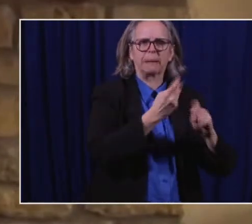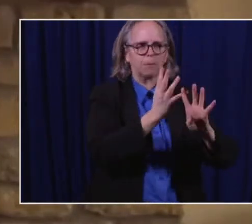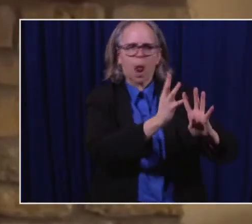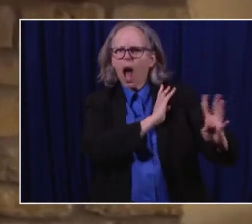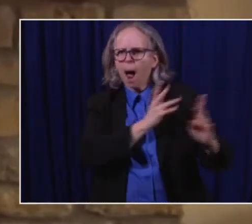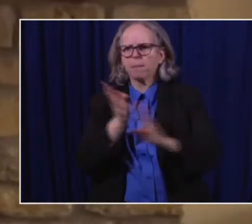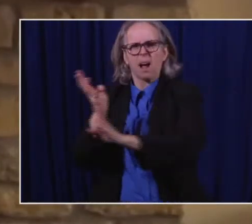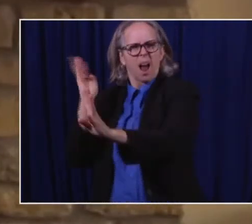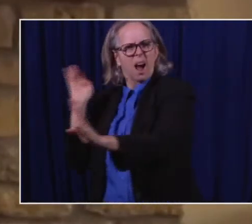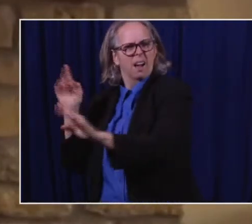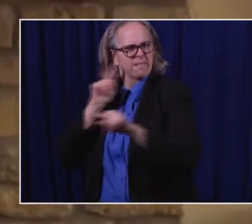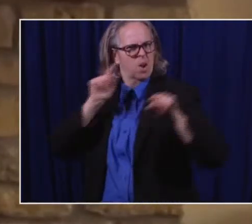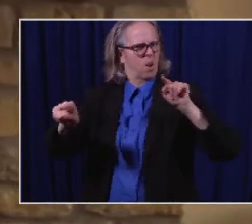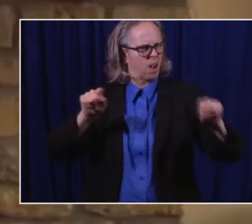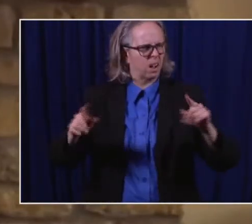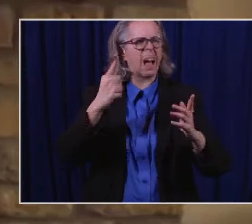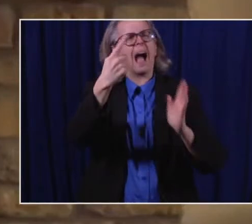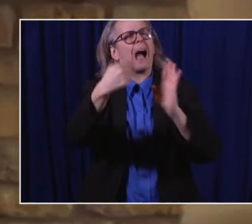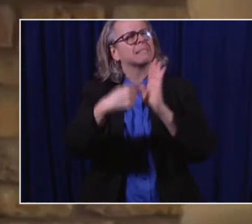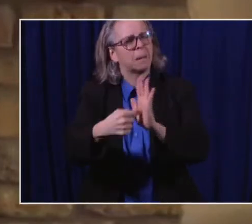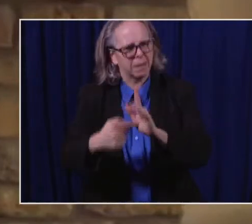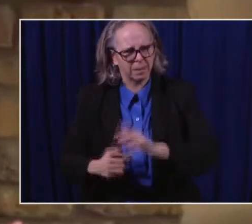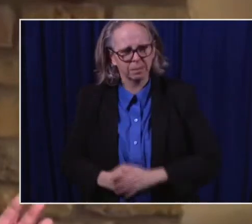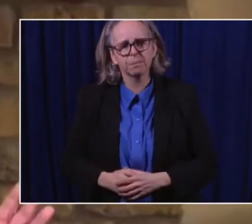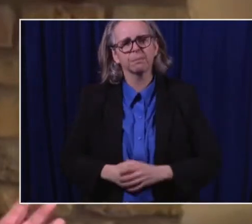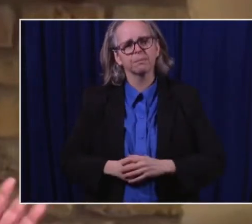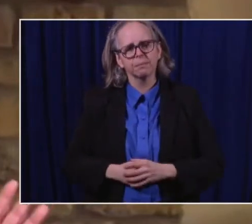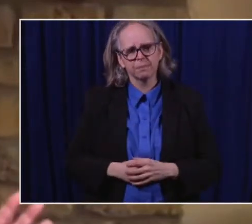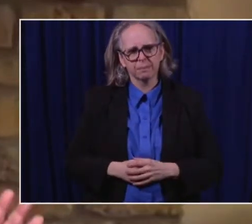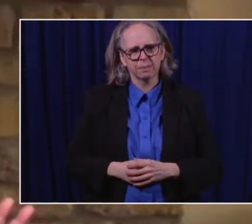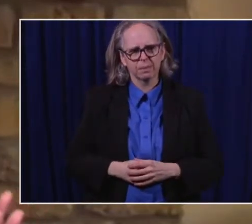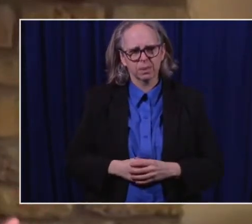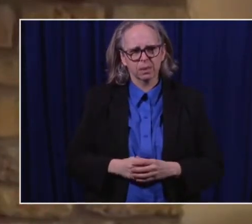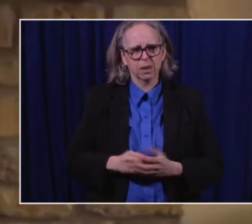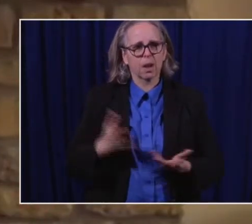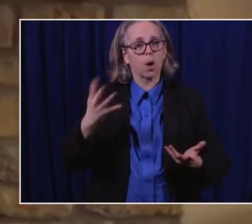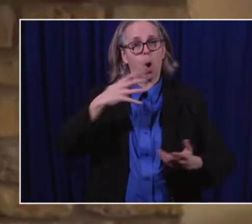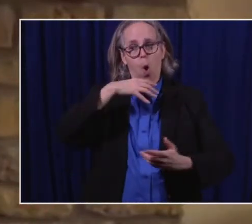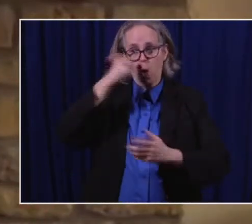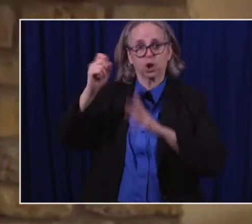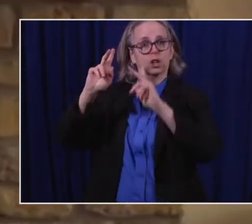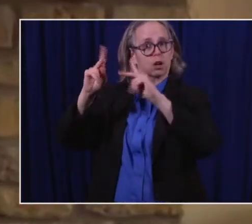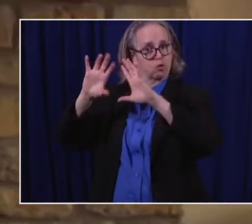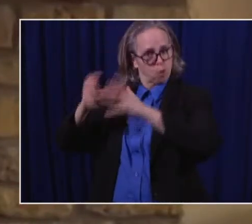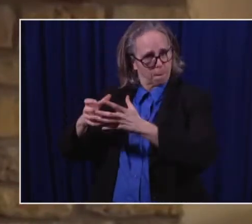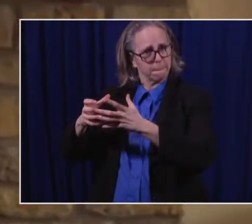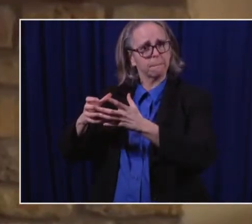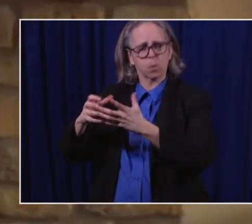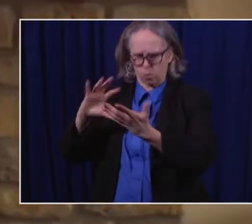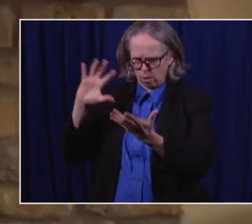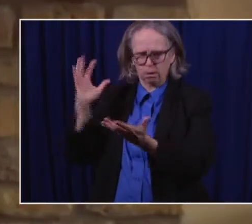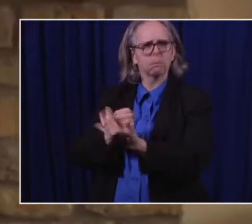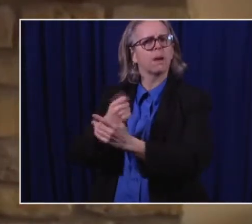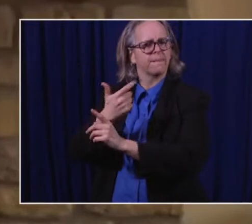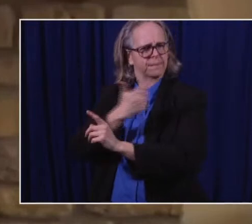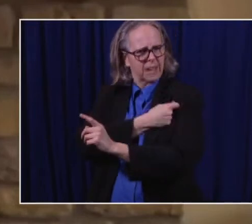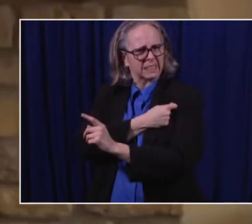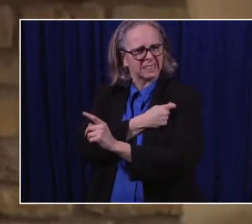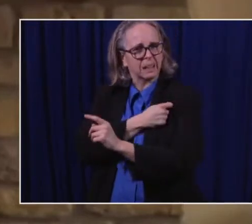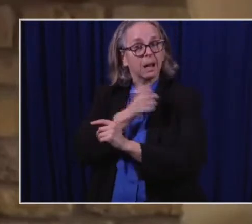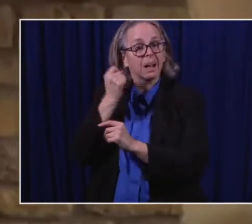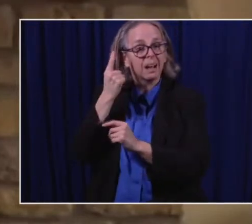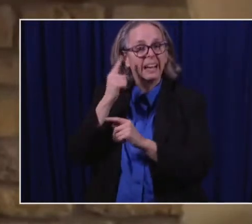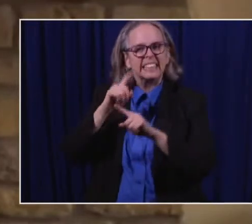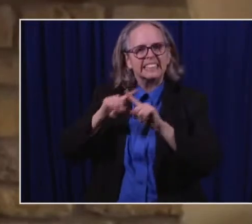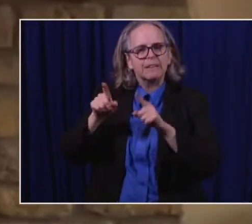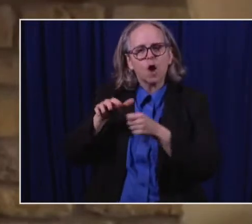our older Ohioans who are getting it on this one track and separate those from the people in school. So they will